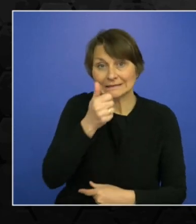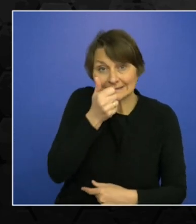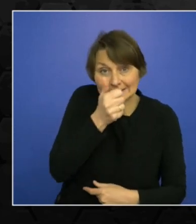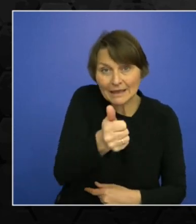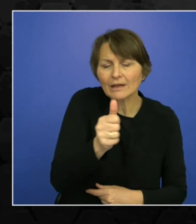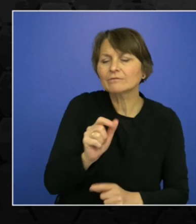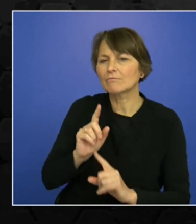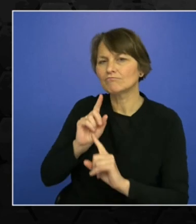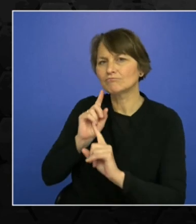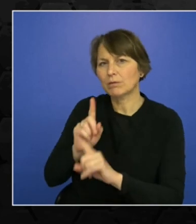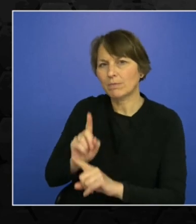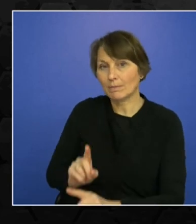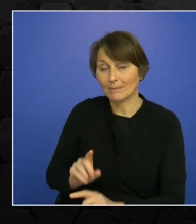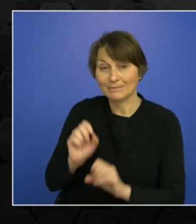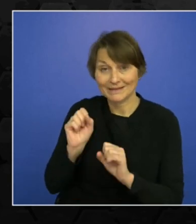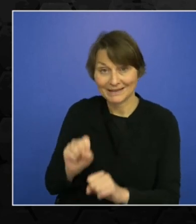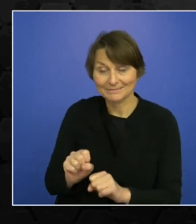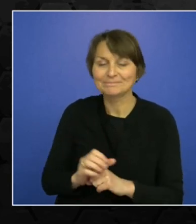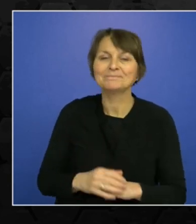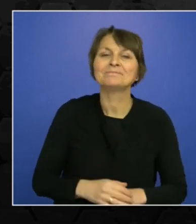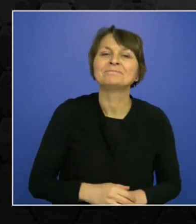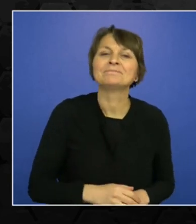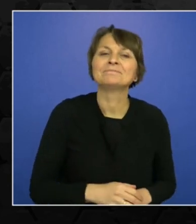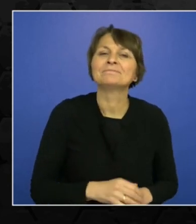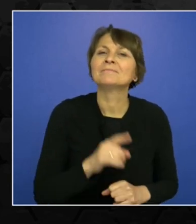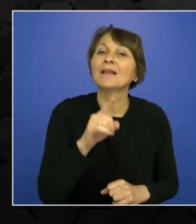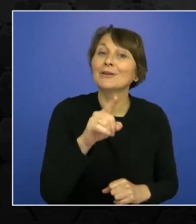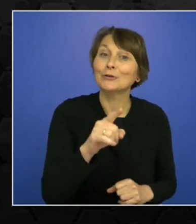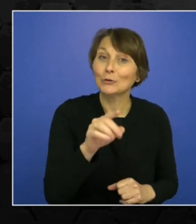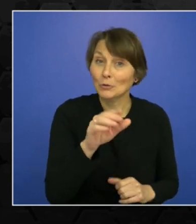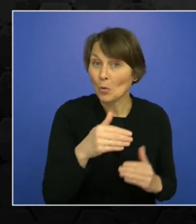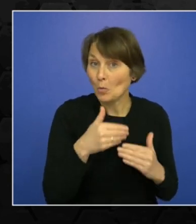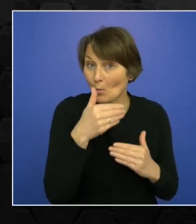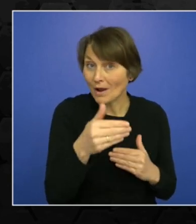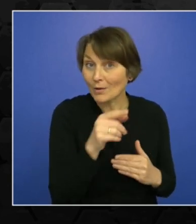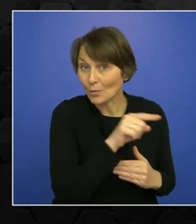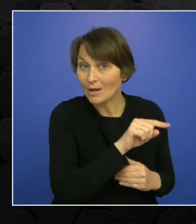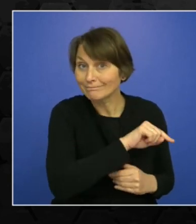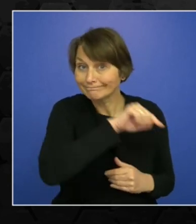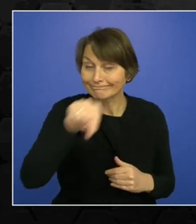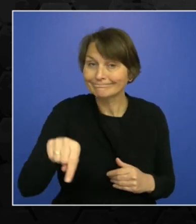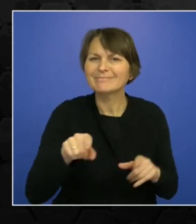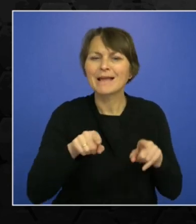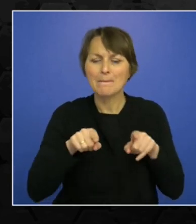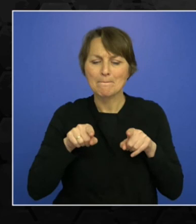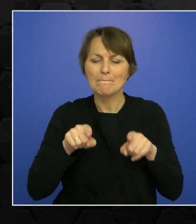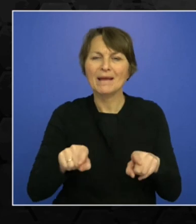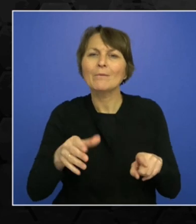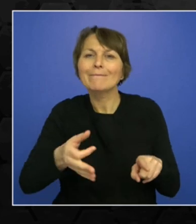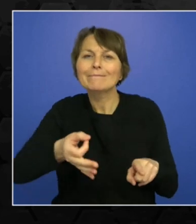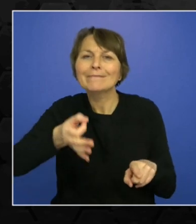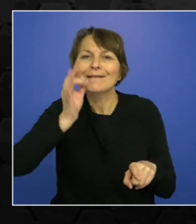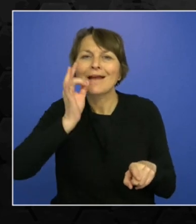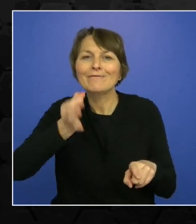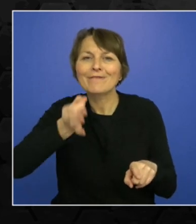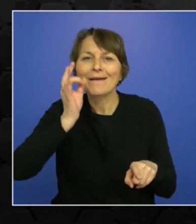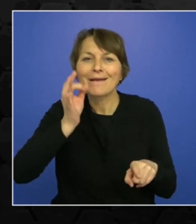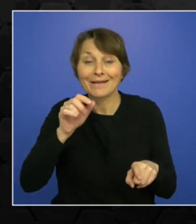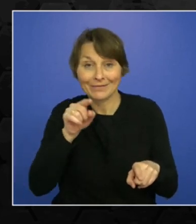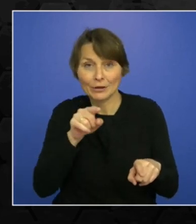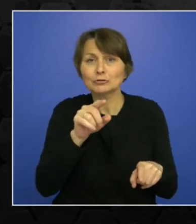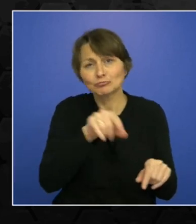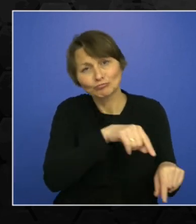I think you are also both going to join the cafe, right? The Global AI Cafe. So attendees can ask their questions over there as